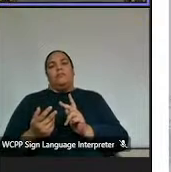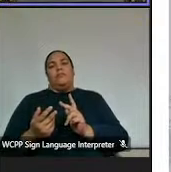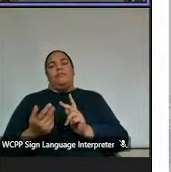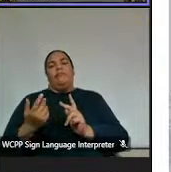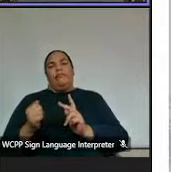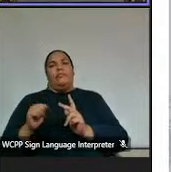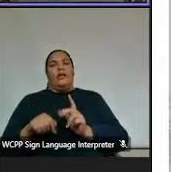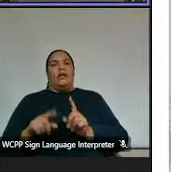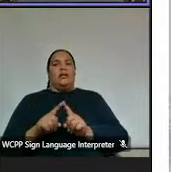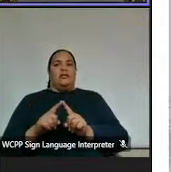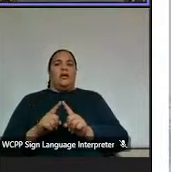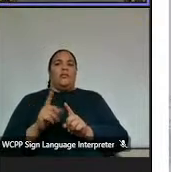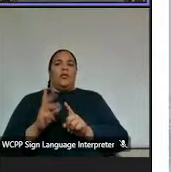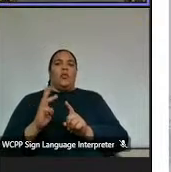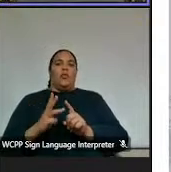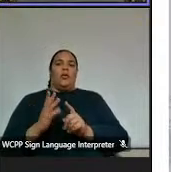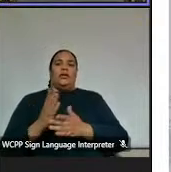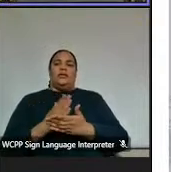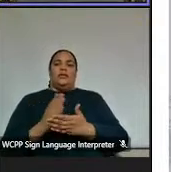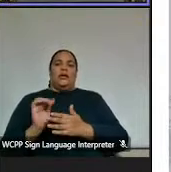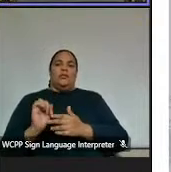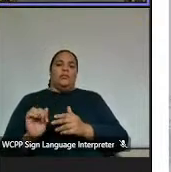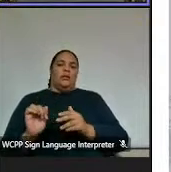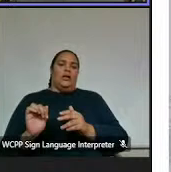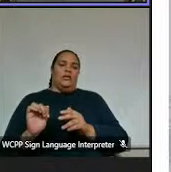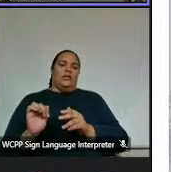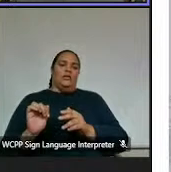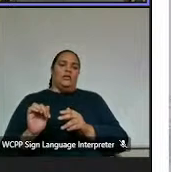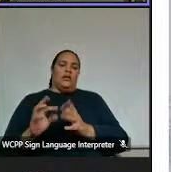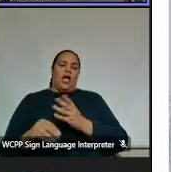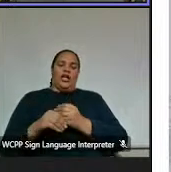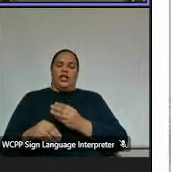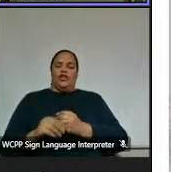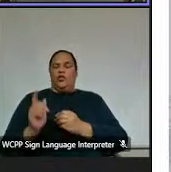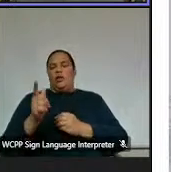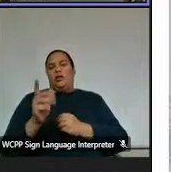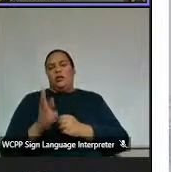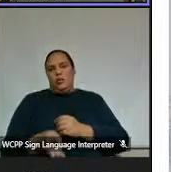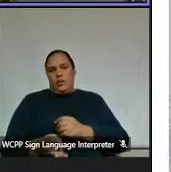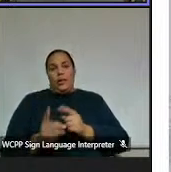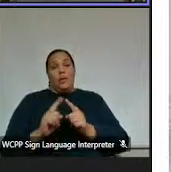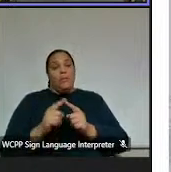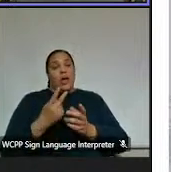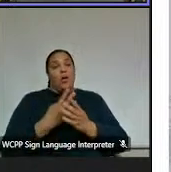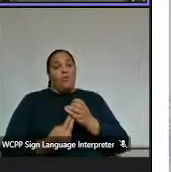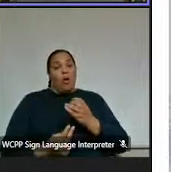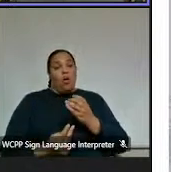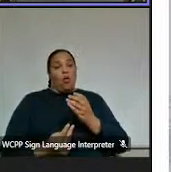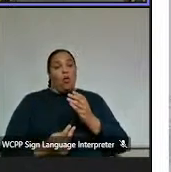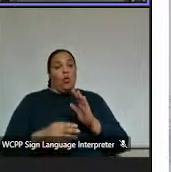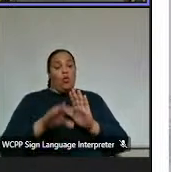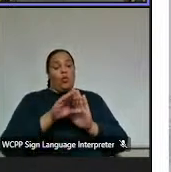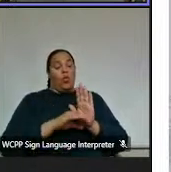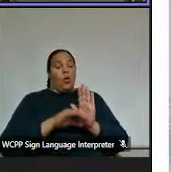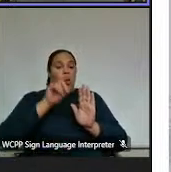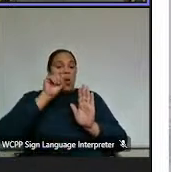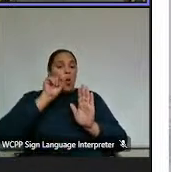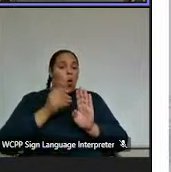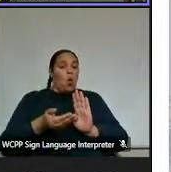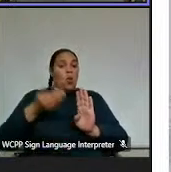And as we'll come to some of those newer additions later on. Both pieces of these older